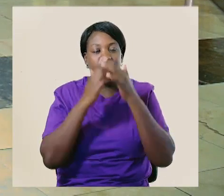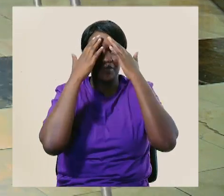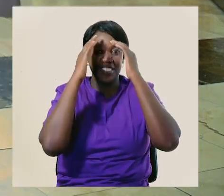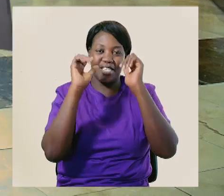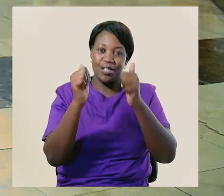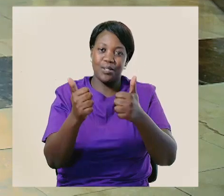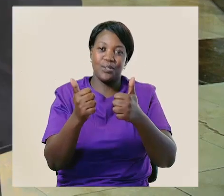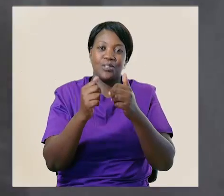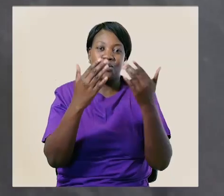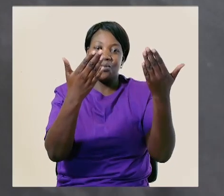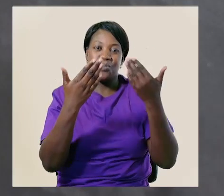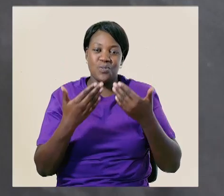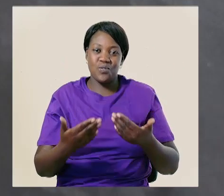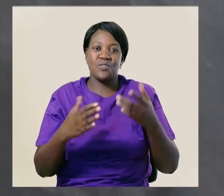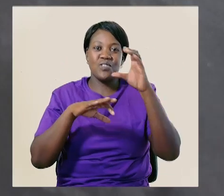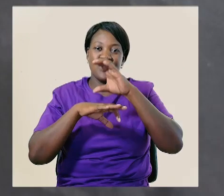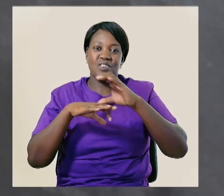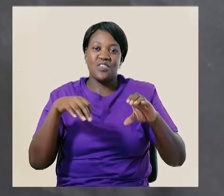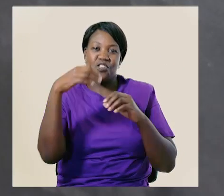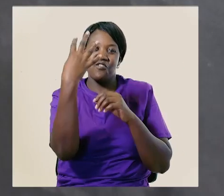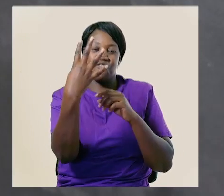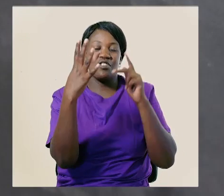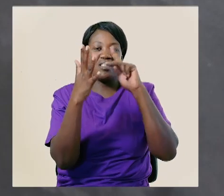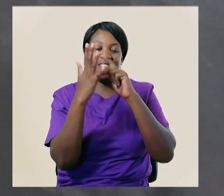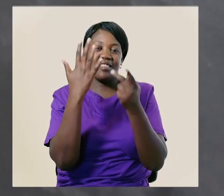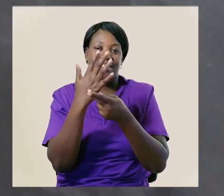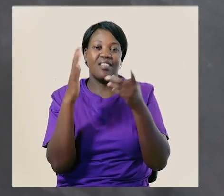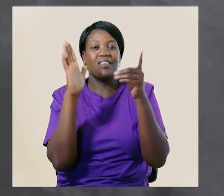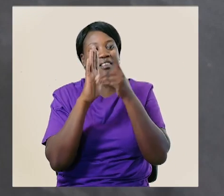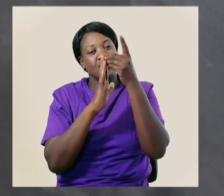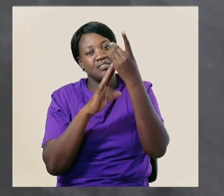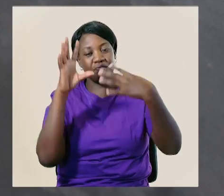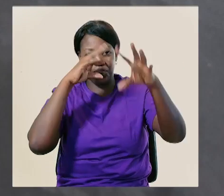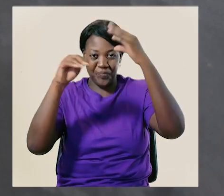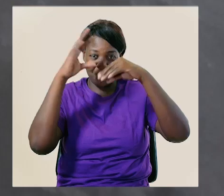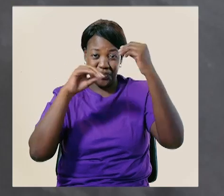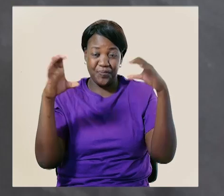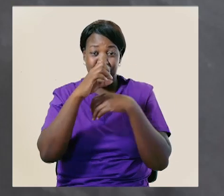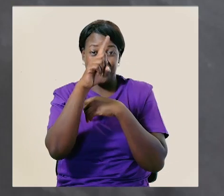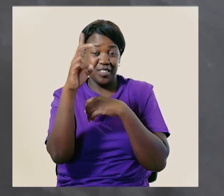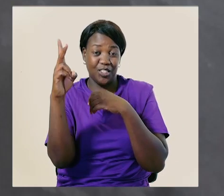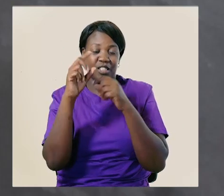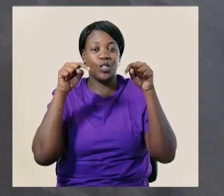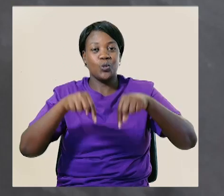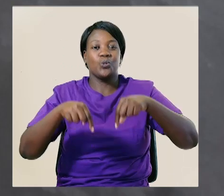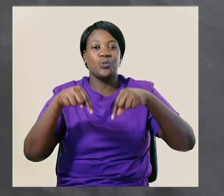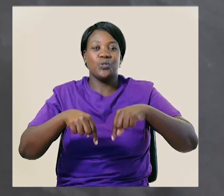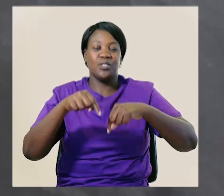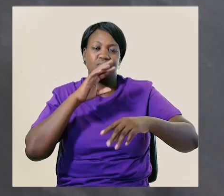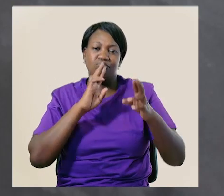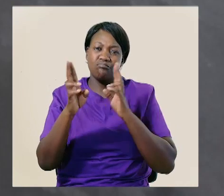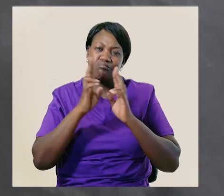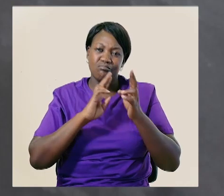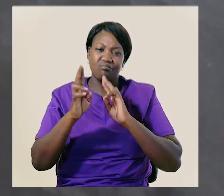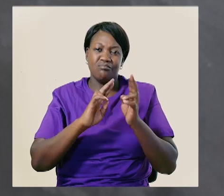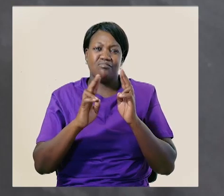Hi there. Welcome to NAMCOL's 4th program in Development Studies series for Grade 12 learners. Today, we will discuss